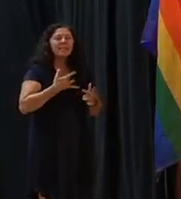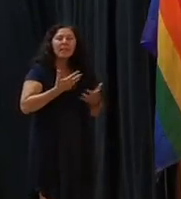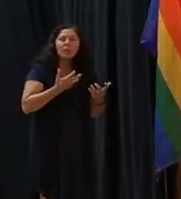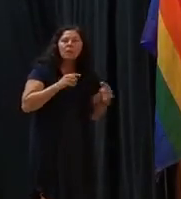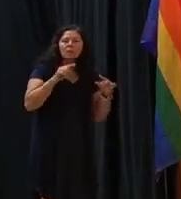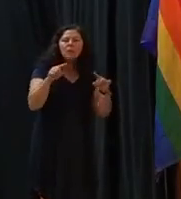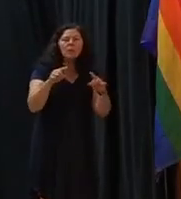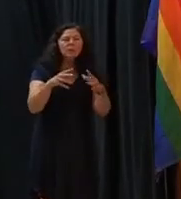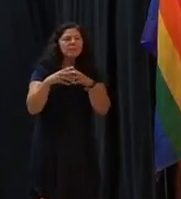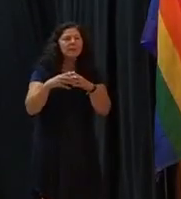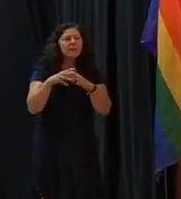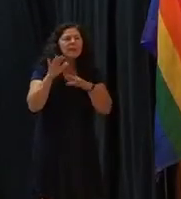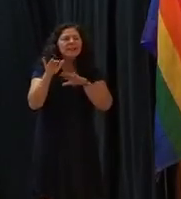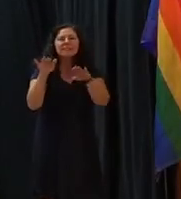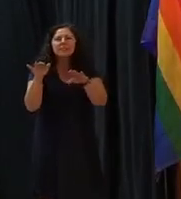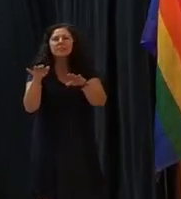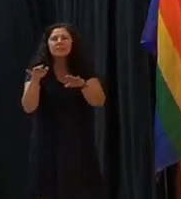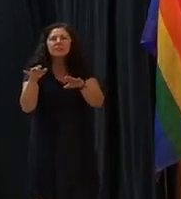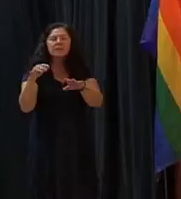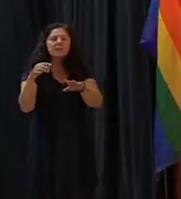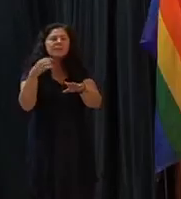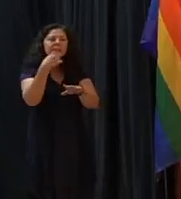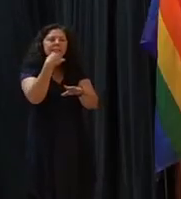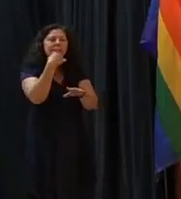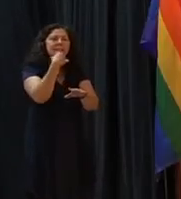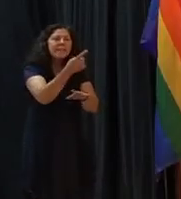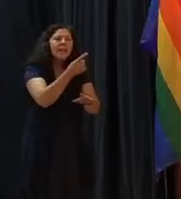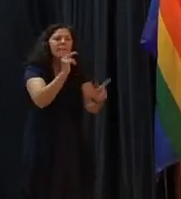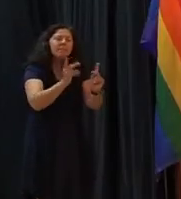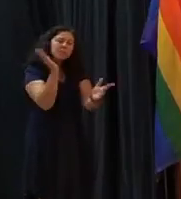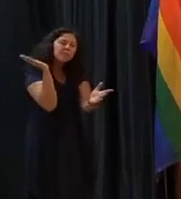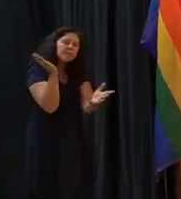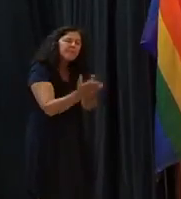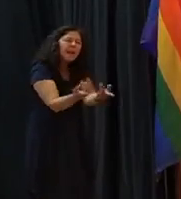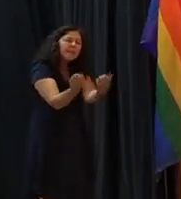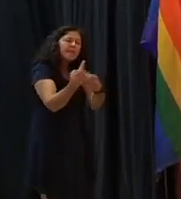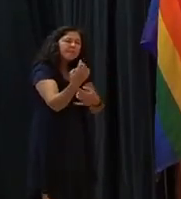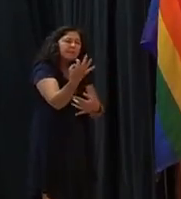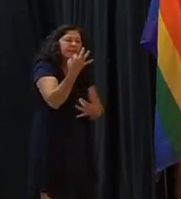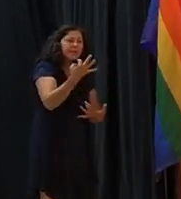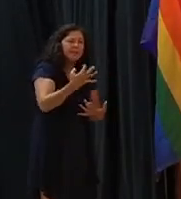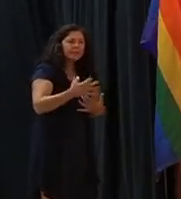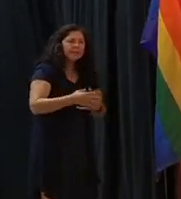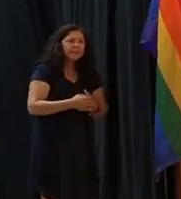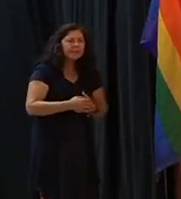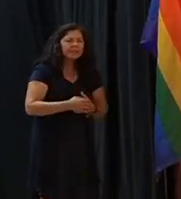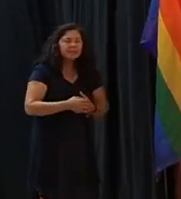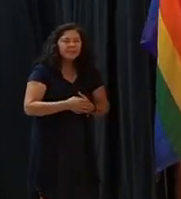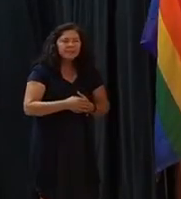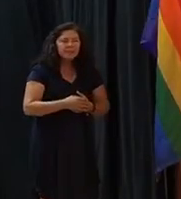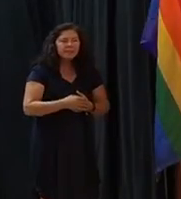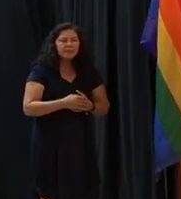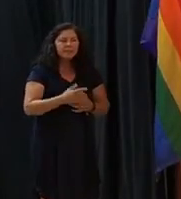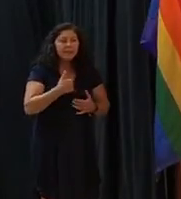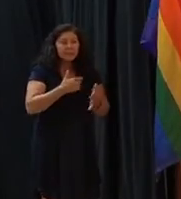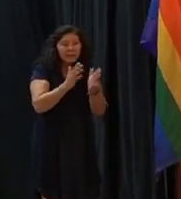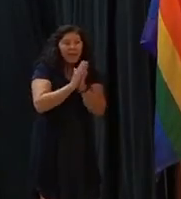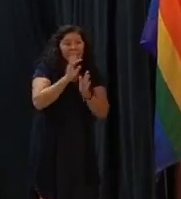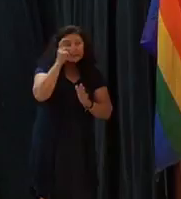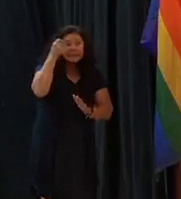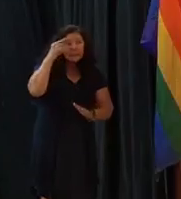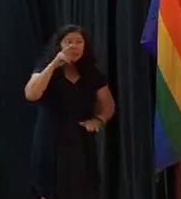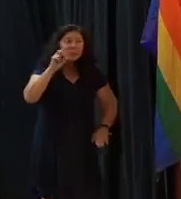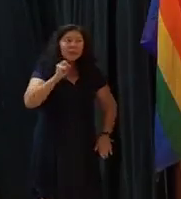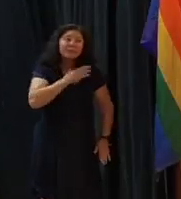the message. He should stop. Time has come. He has to stop. I would ask the government of the